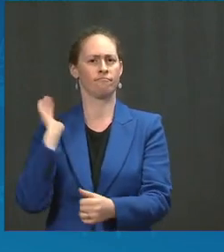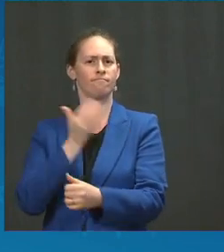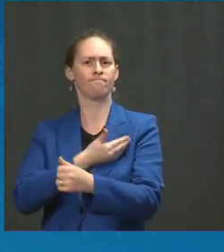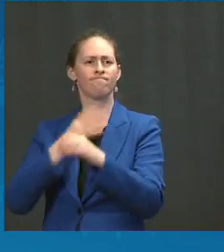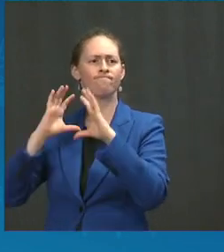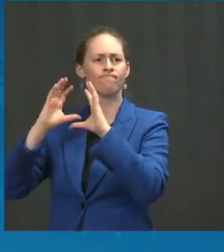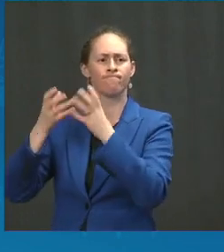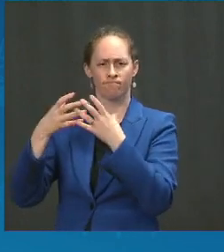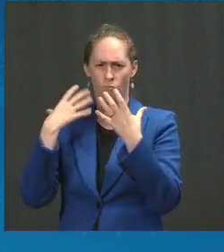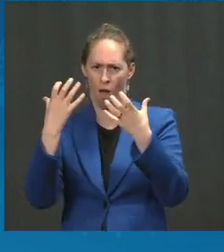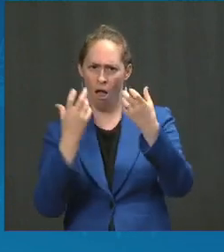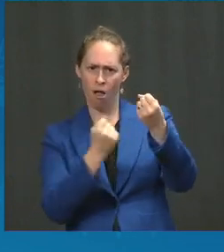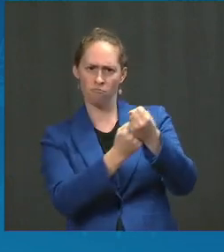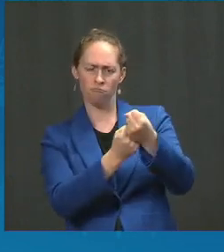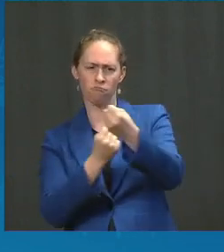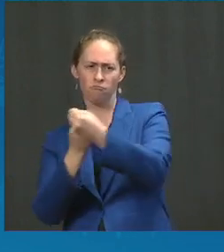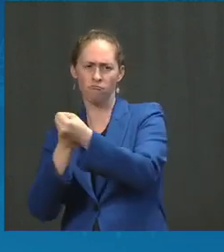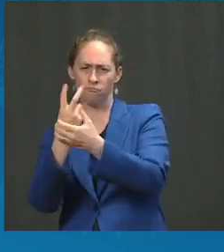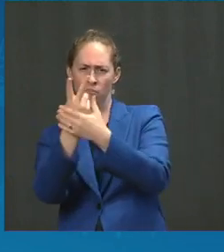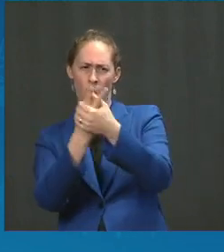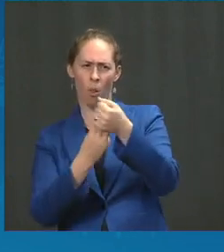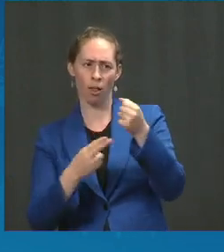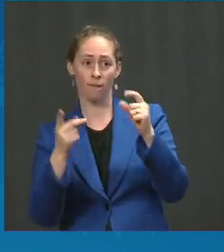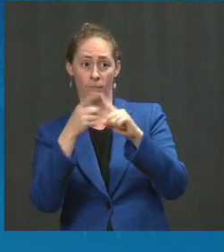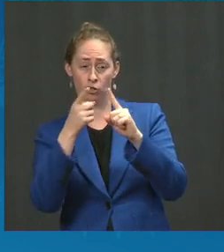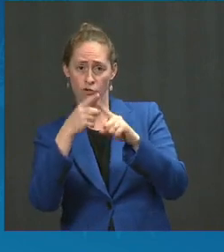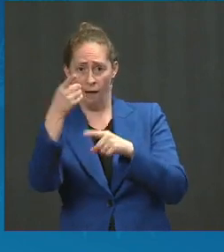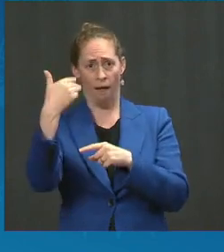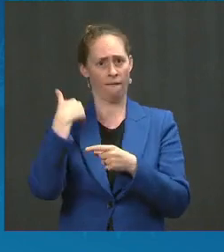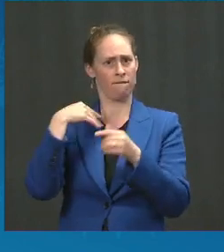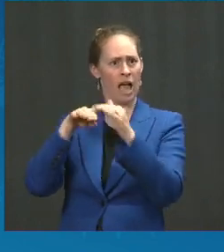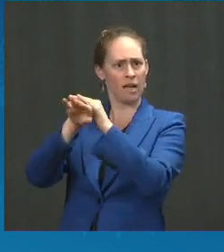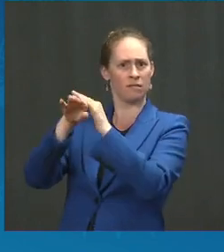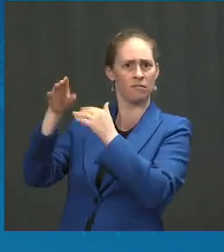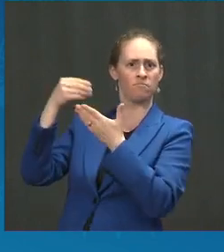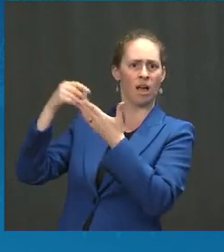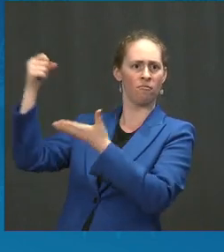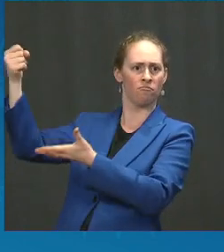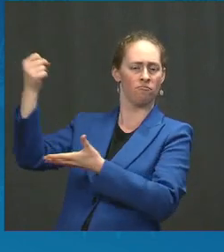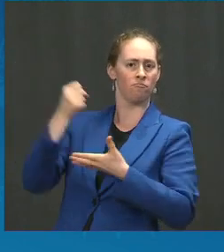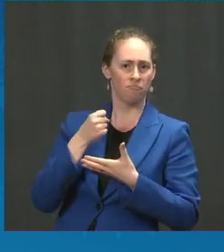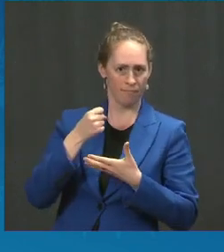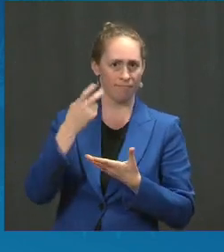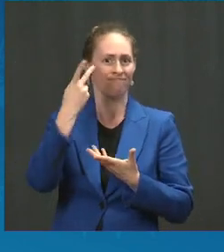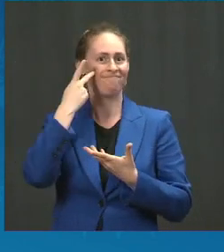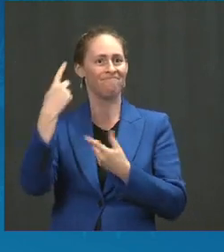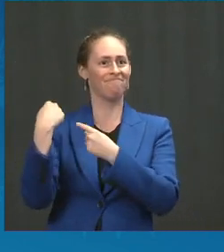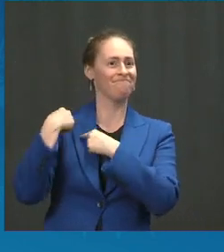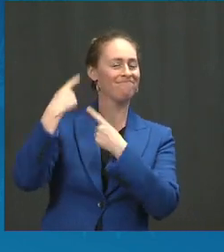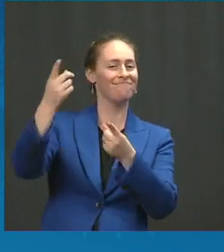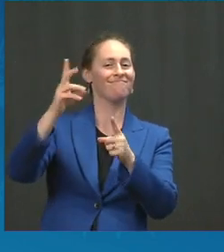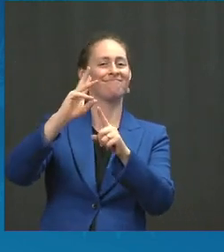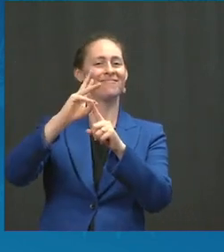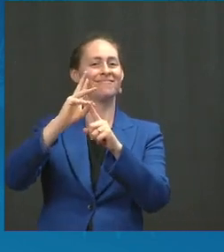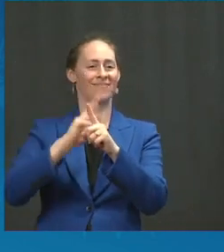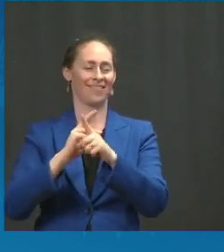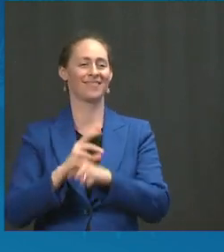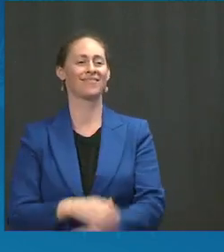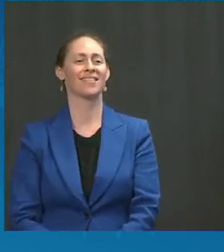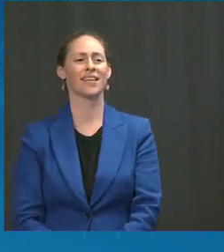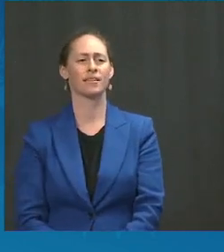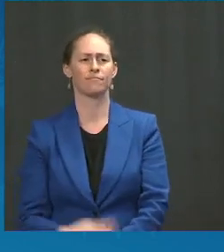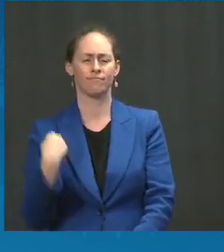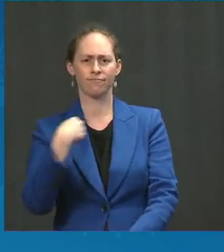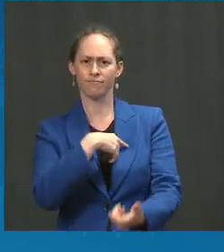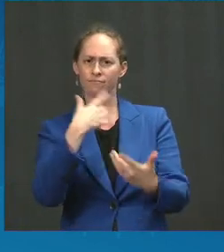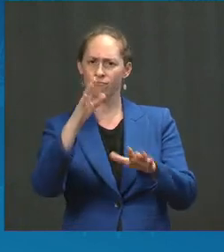First, on the issue of access to capital. So over the first 6 months, we have been in direct contact.